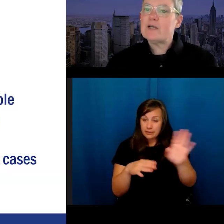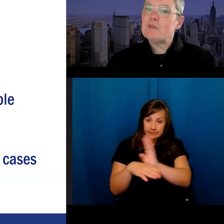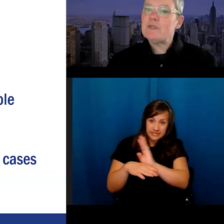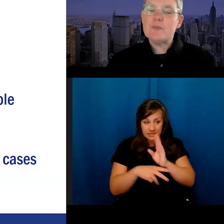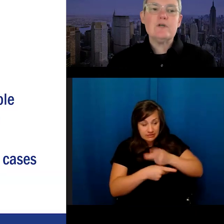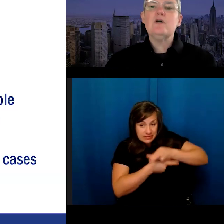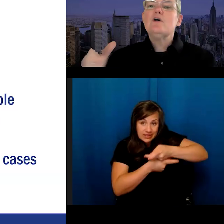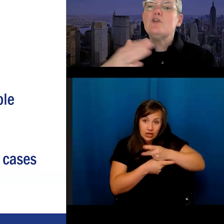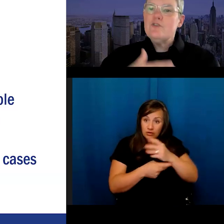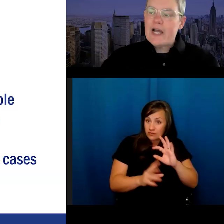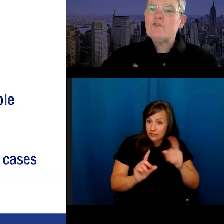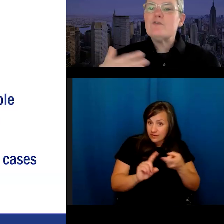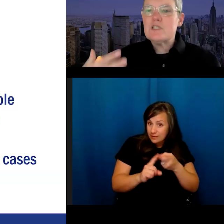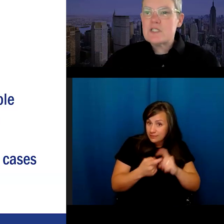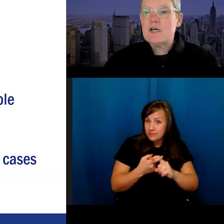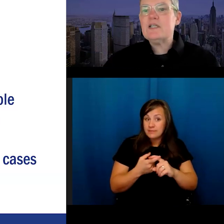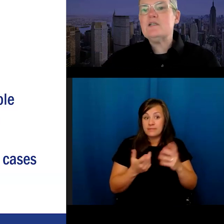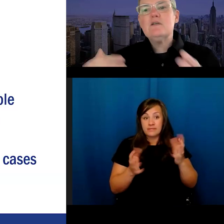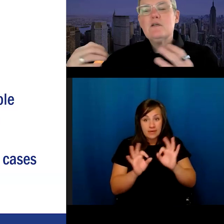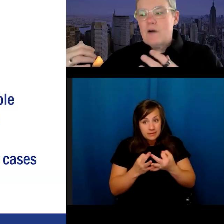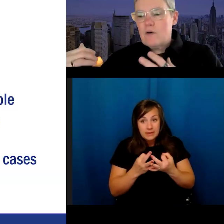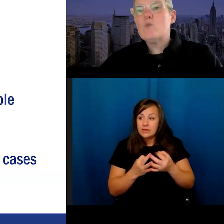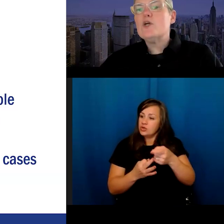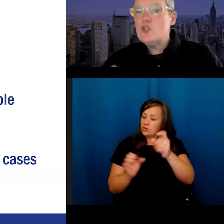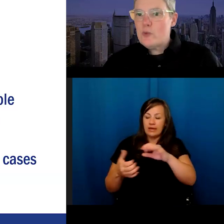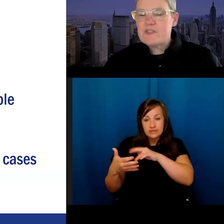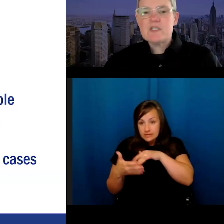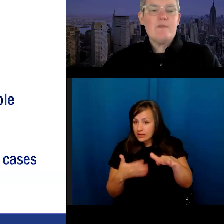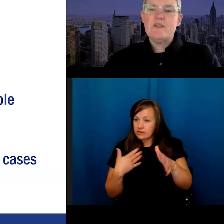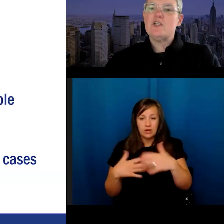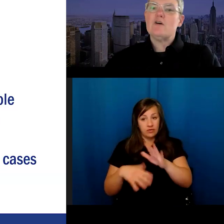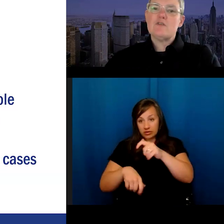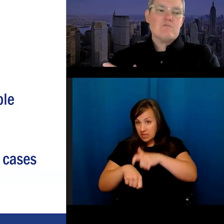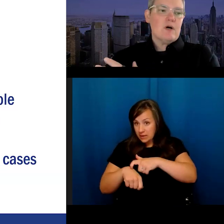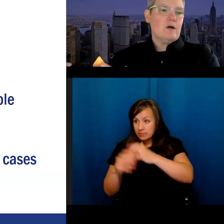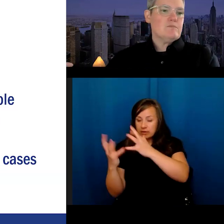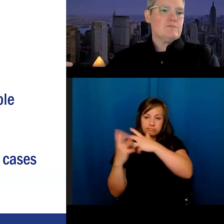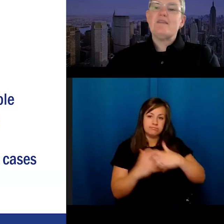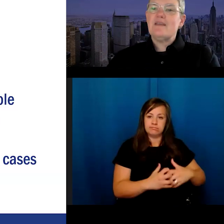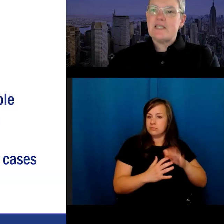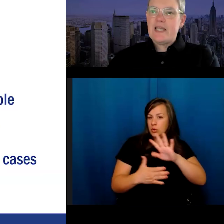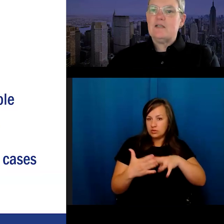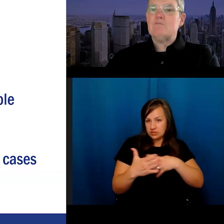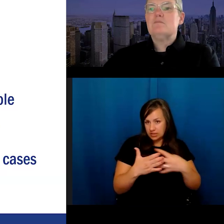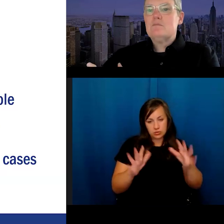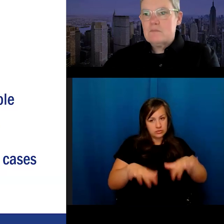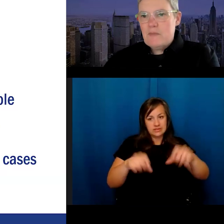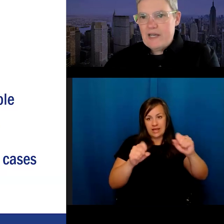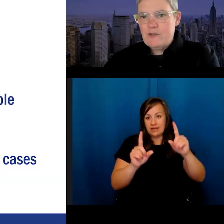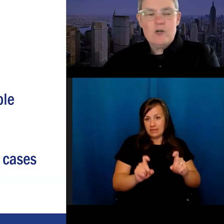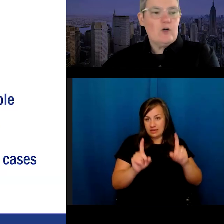friend or family member. Now you can study when you have the time, and then you can also take the